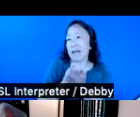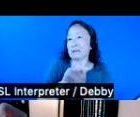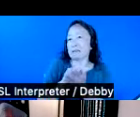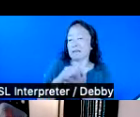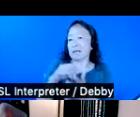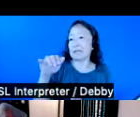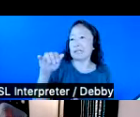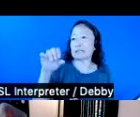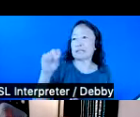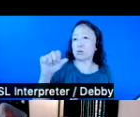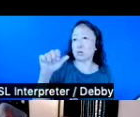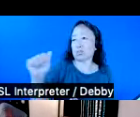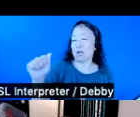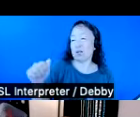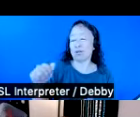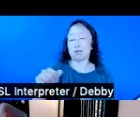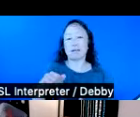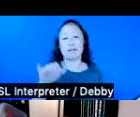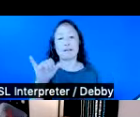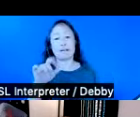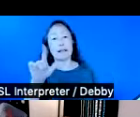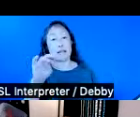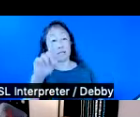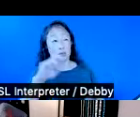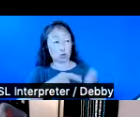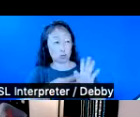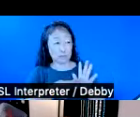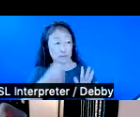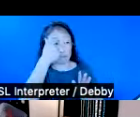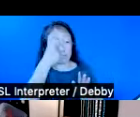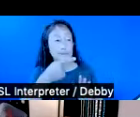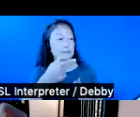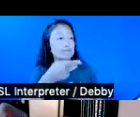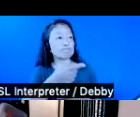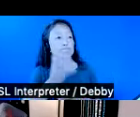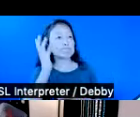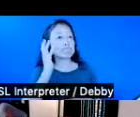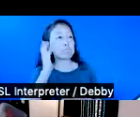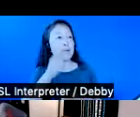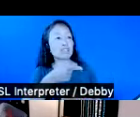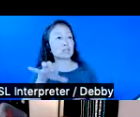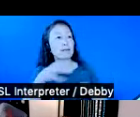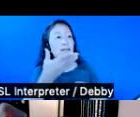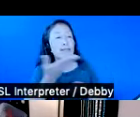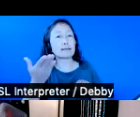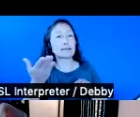that in some way she has done things in the past that now she has